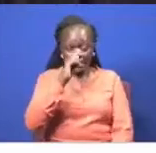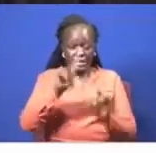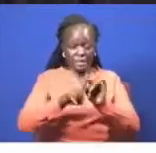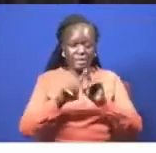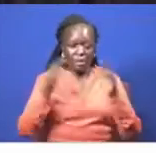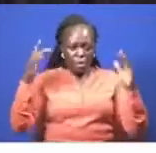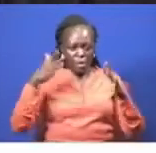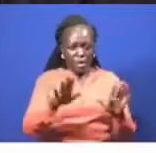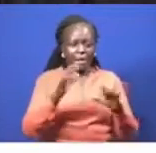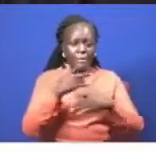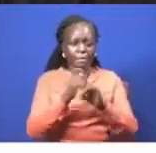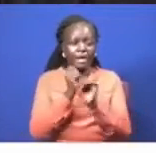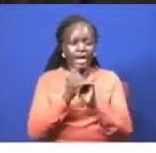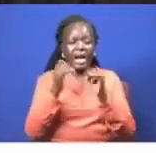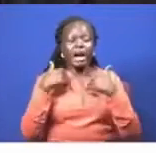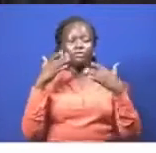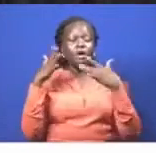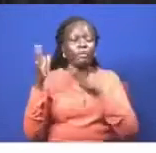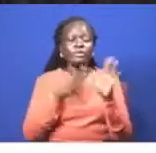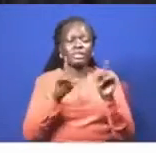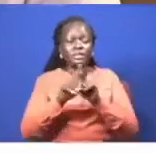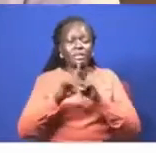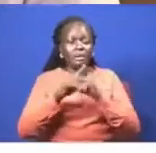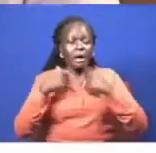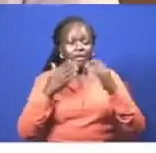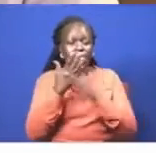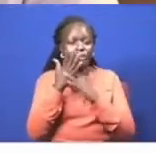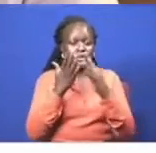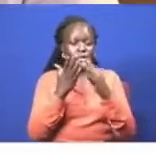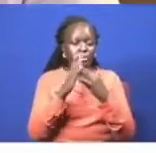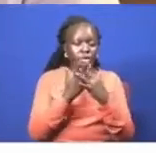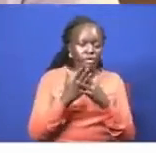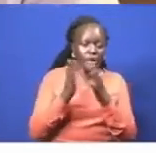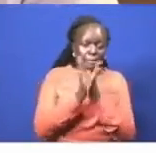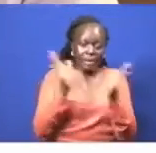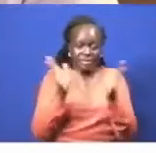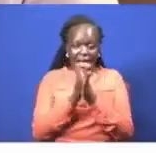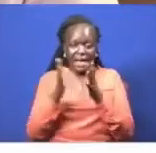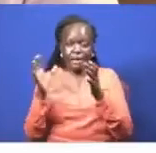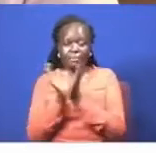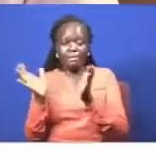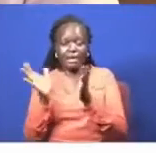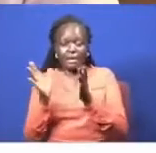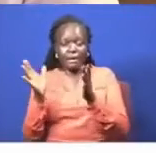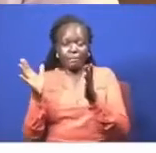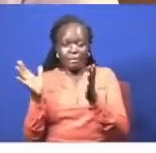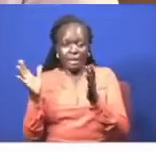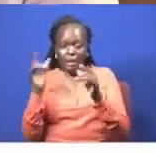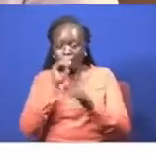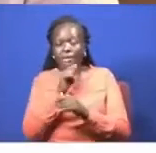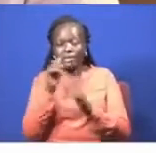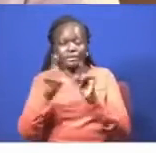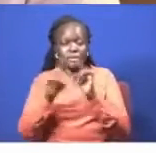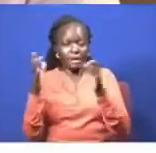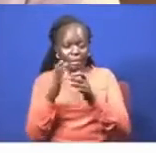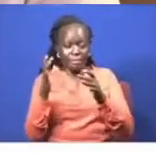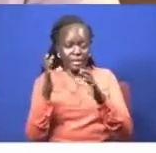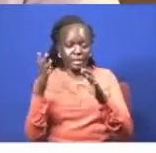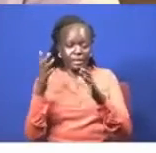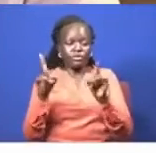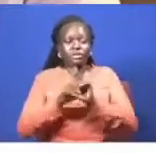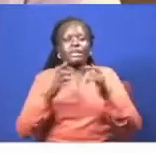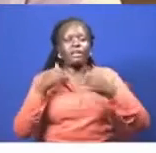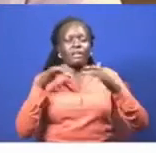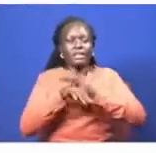identifying opportunities for collaborations between private sector, public institutions and key stakeholders to redefine access to